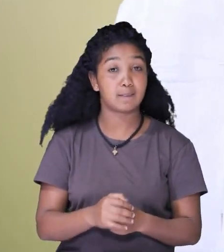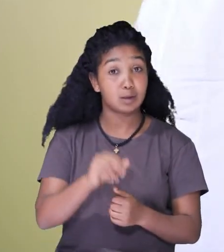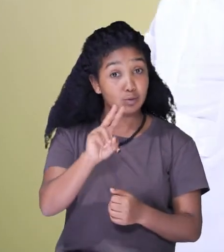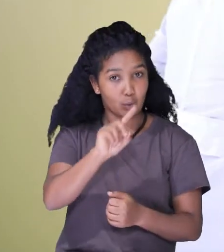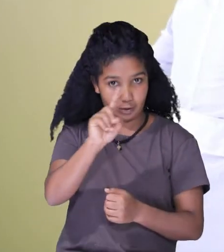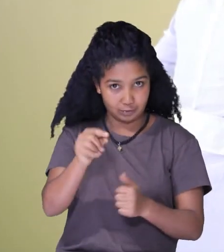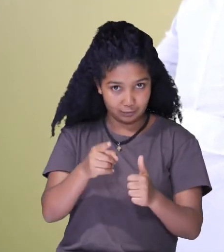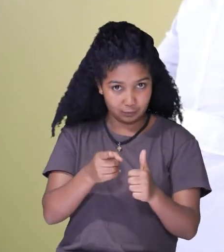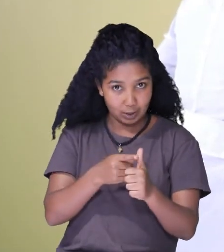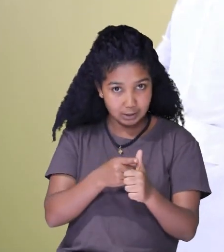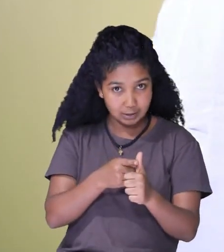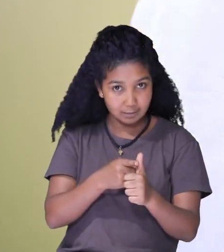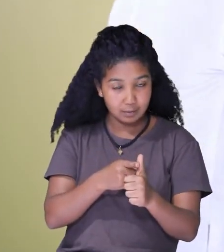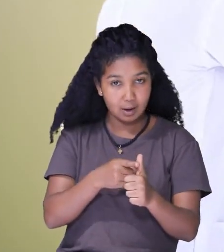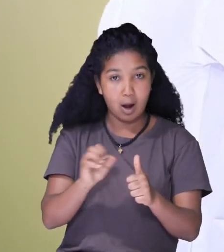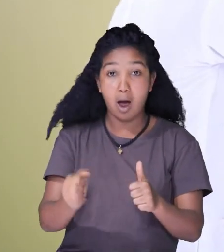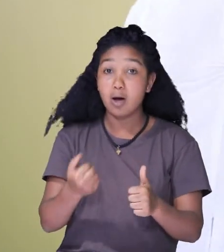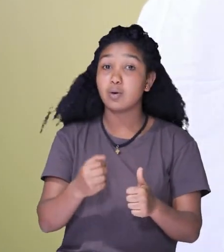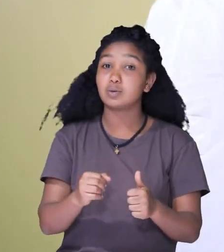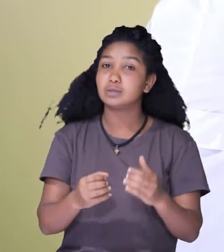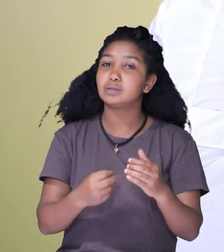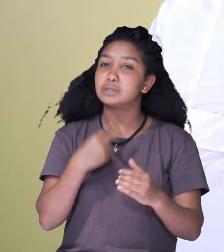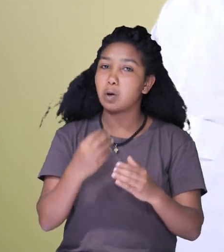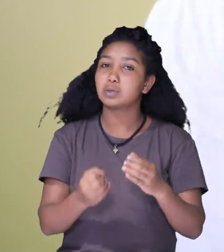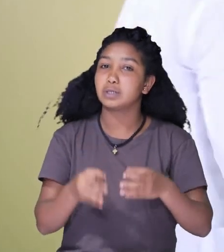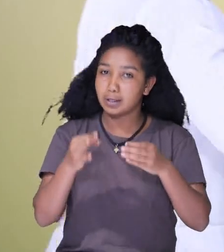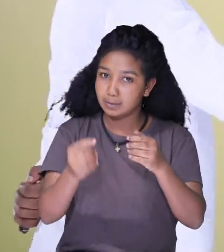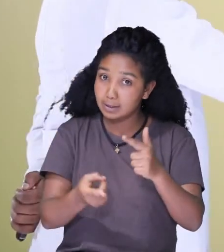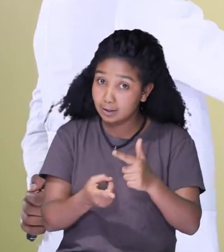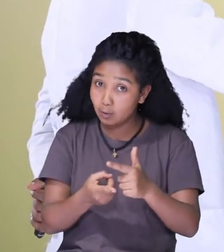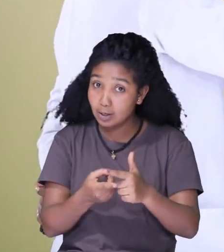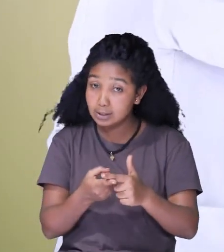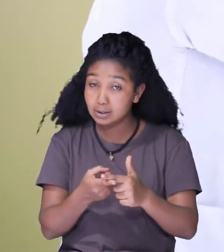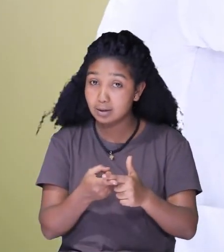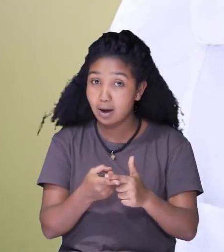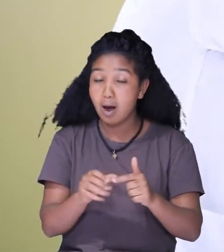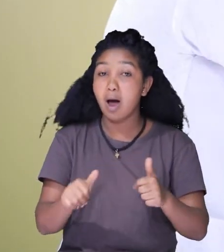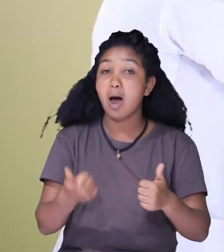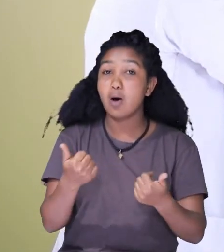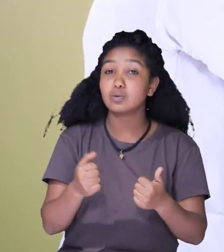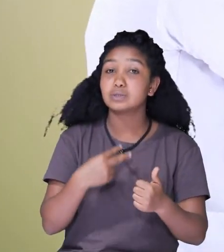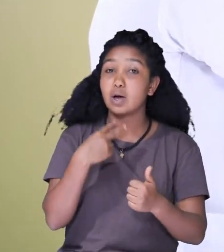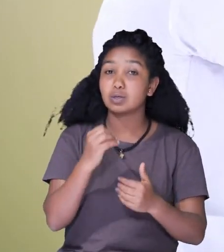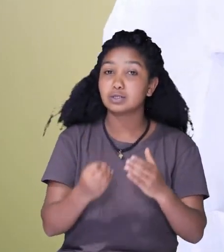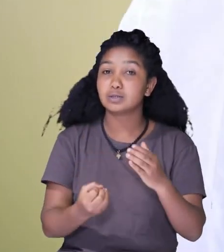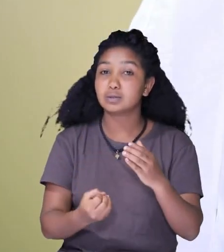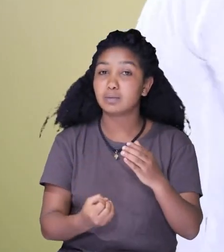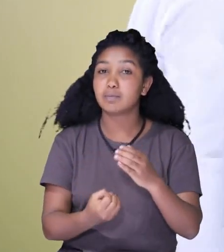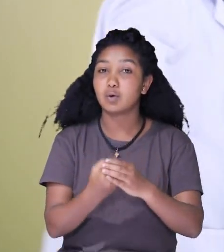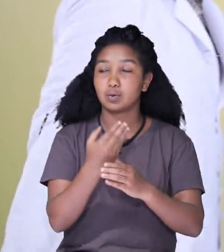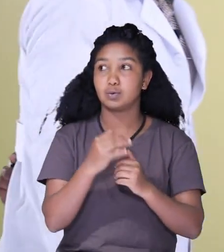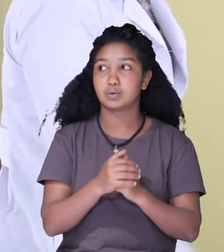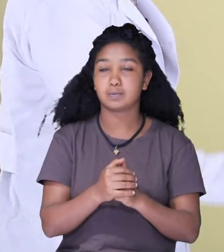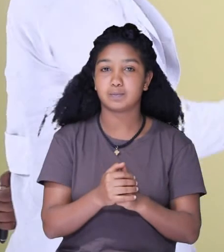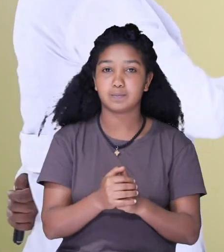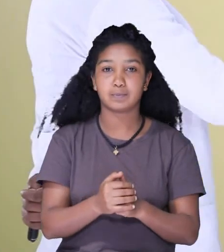2 questions. The first one is, how is sound transmitted? And the second one is, how is sound